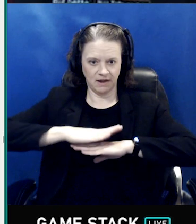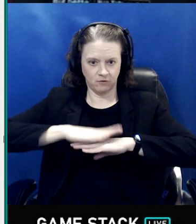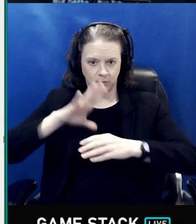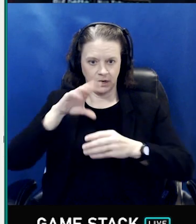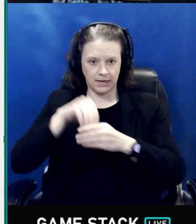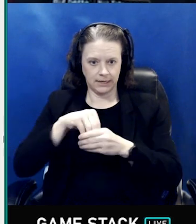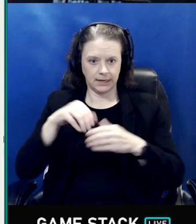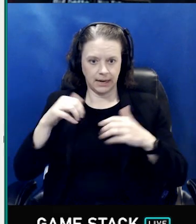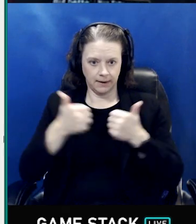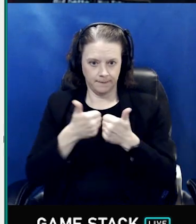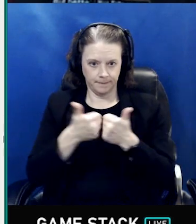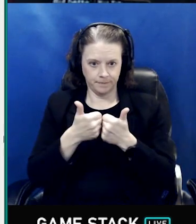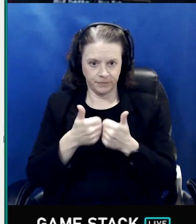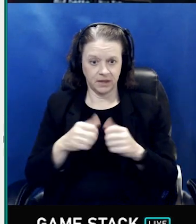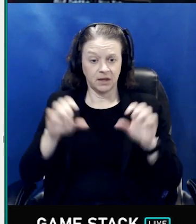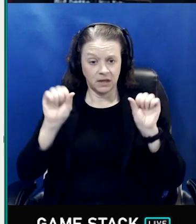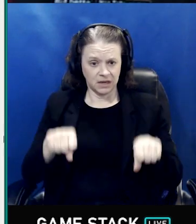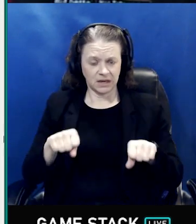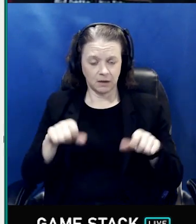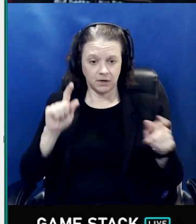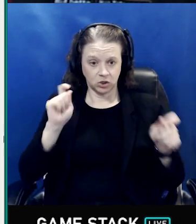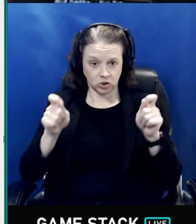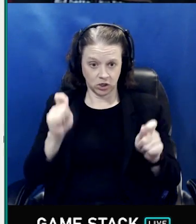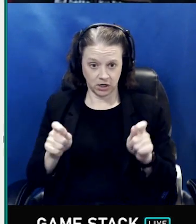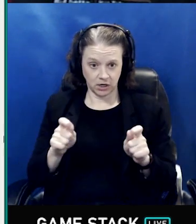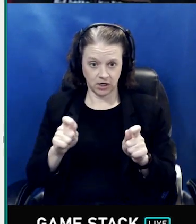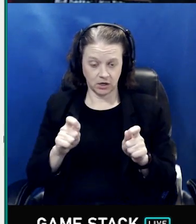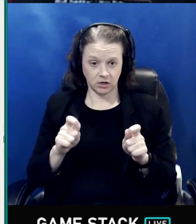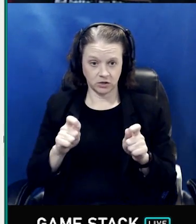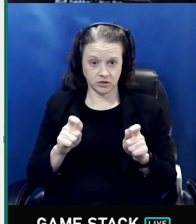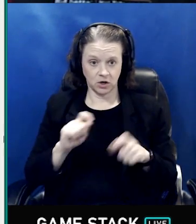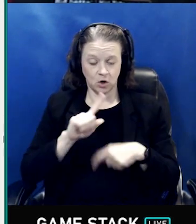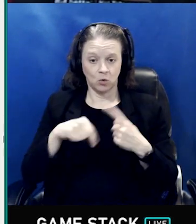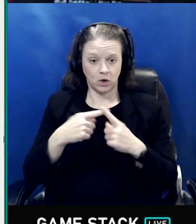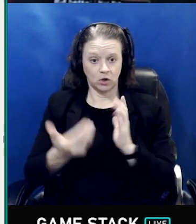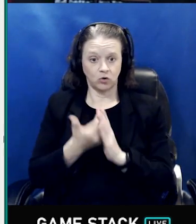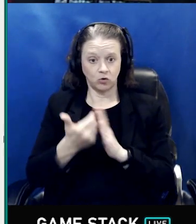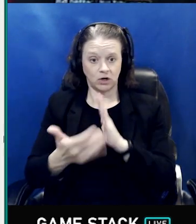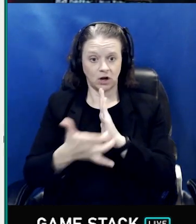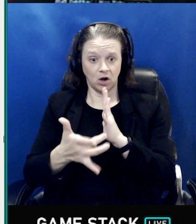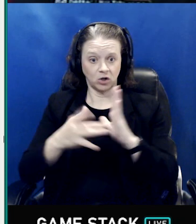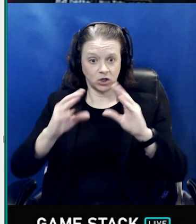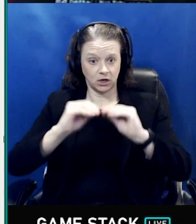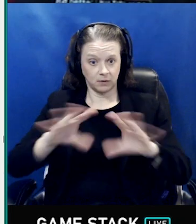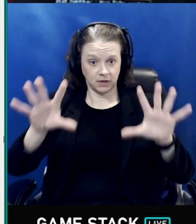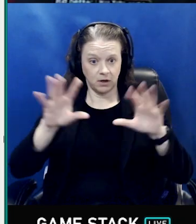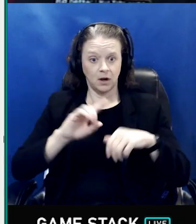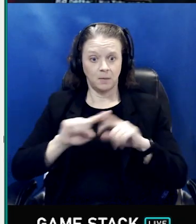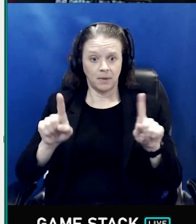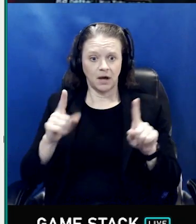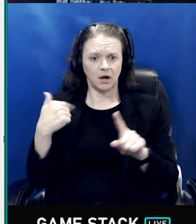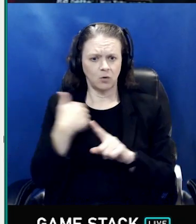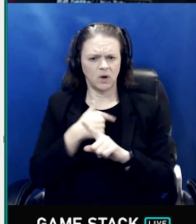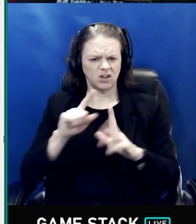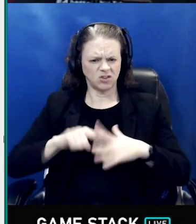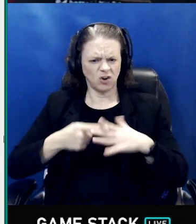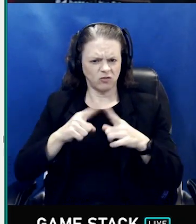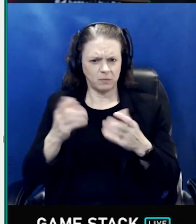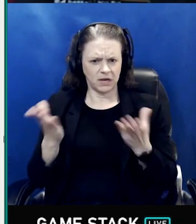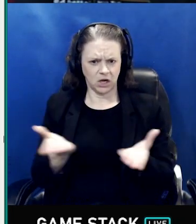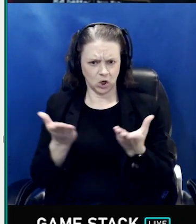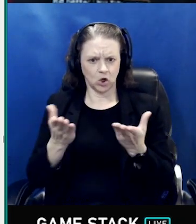course, it can be changed as new services and technologies comes out, but I think we can start it from here and change it.